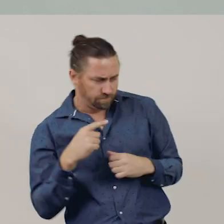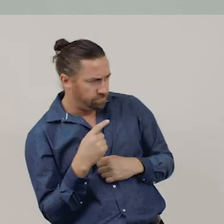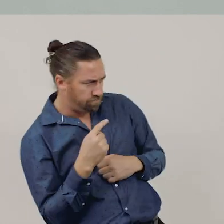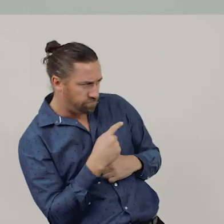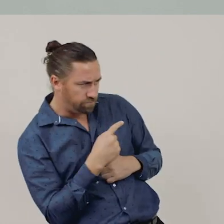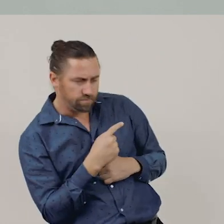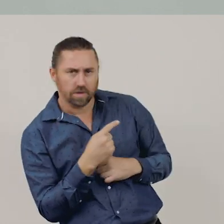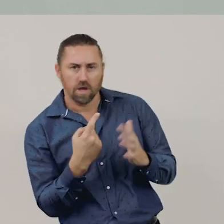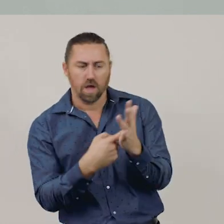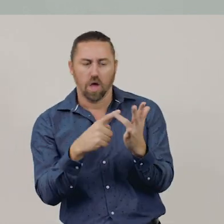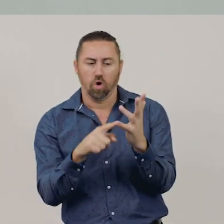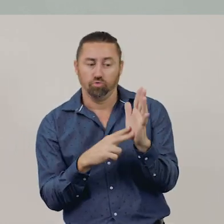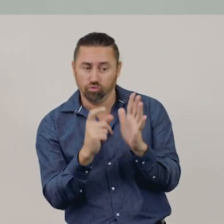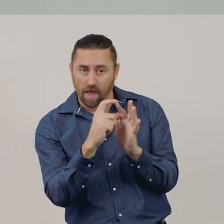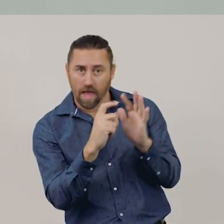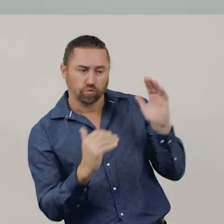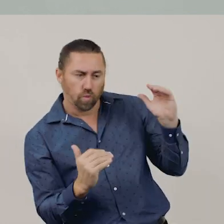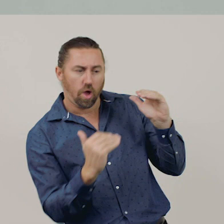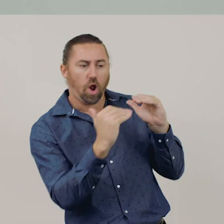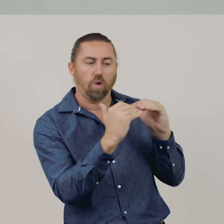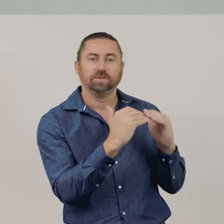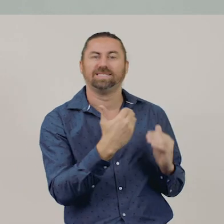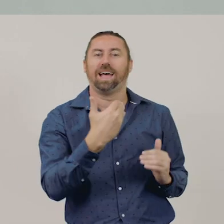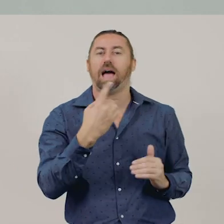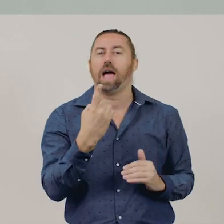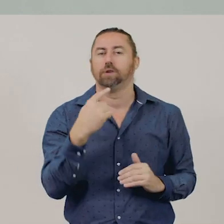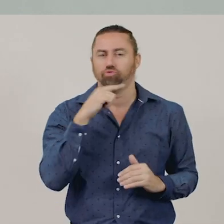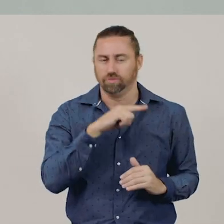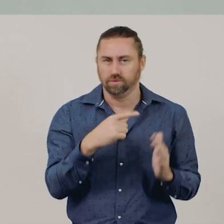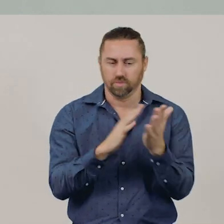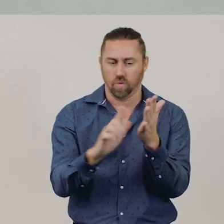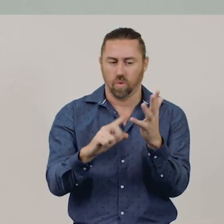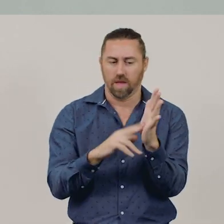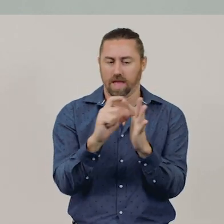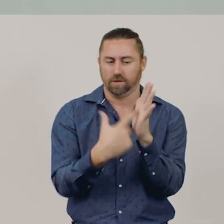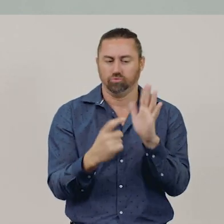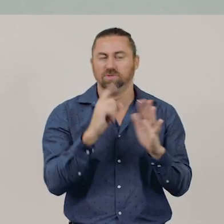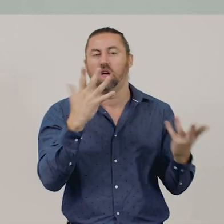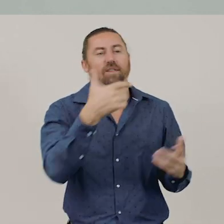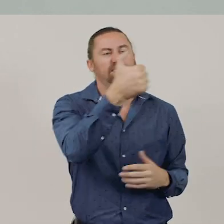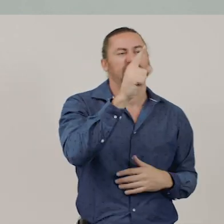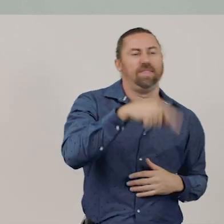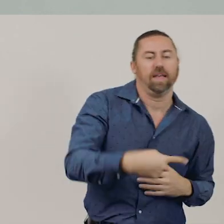that we are rounding to the closest 100. For example, if our number was